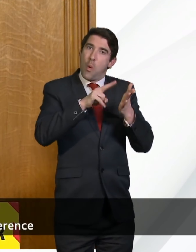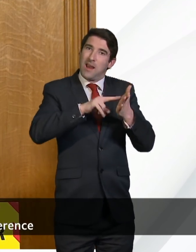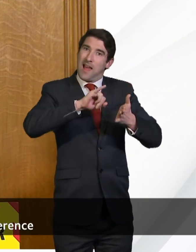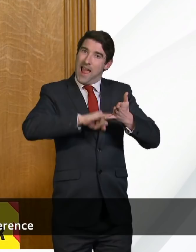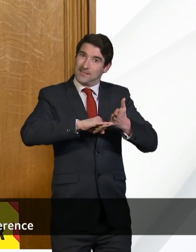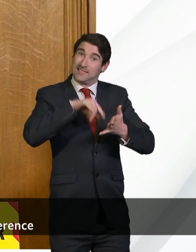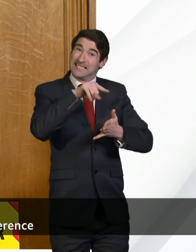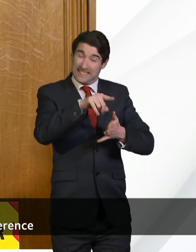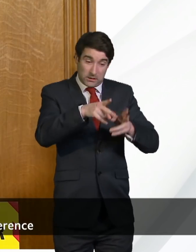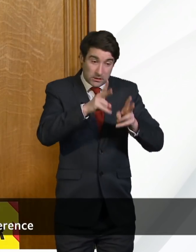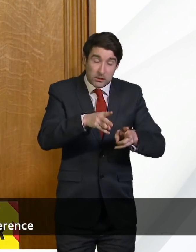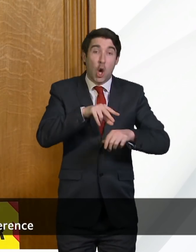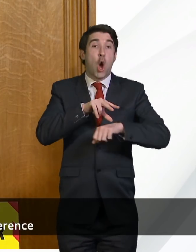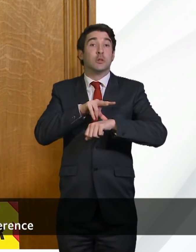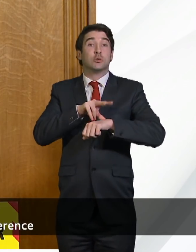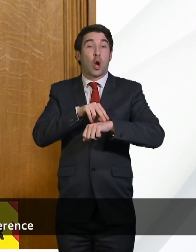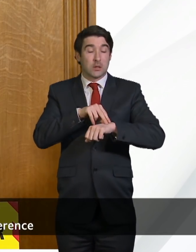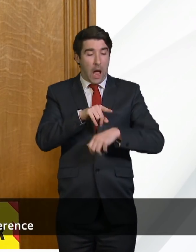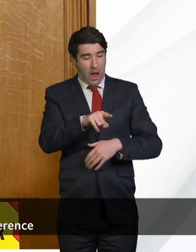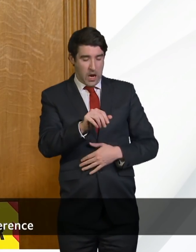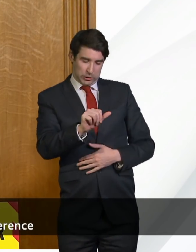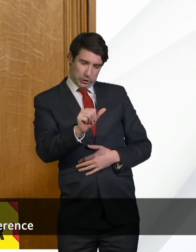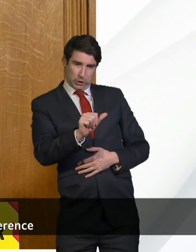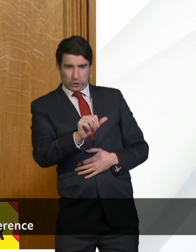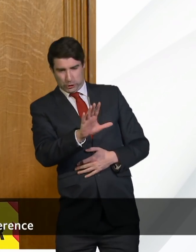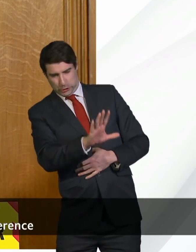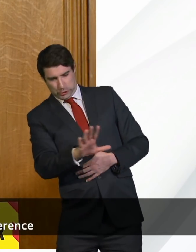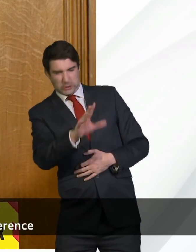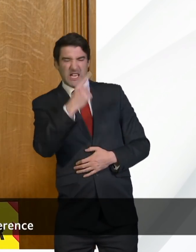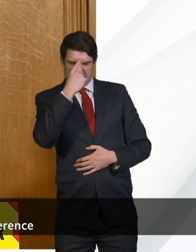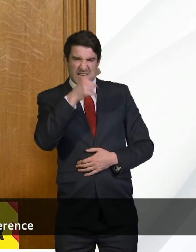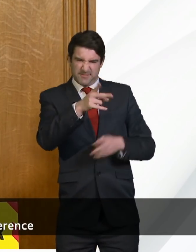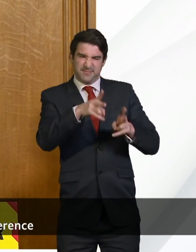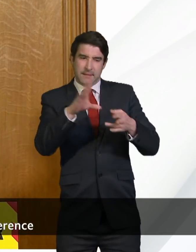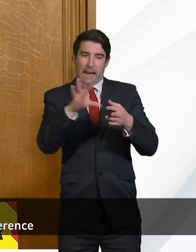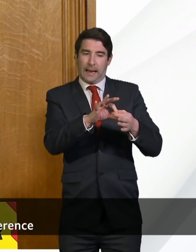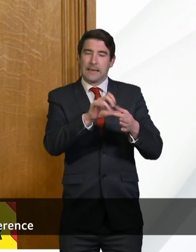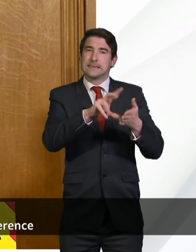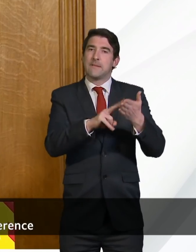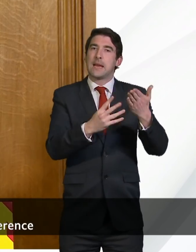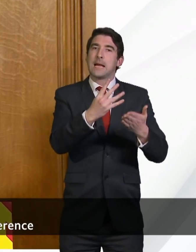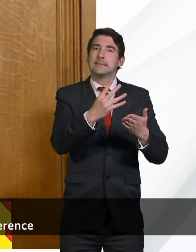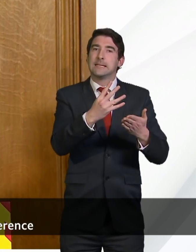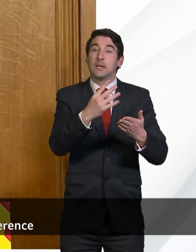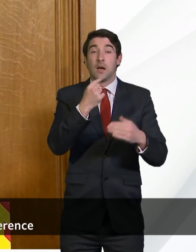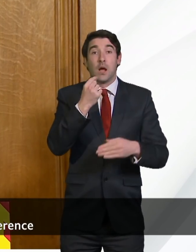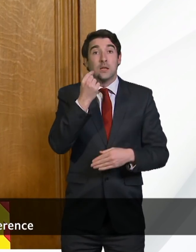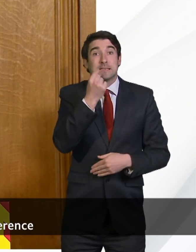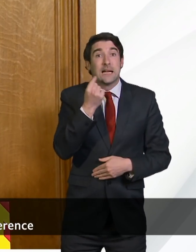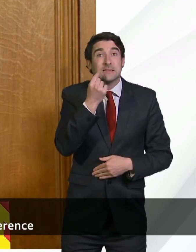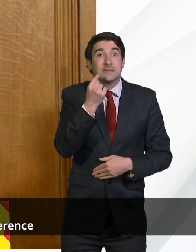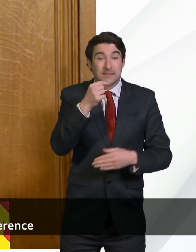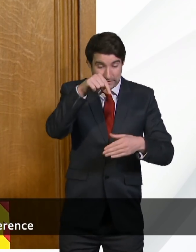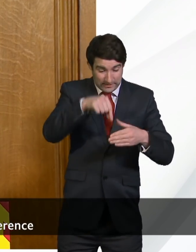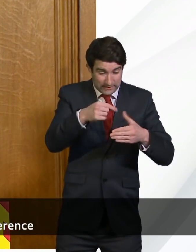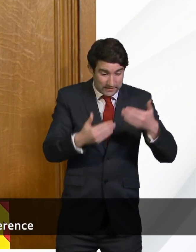that coronavirus may be involved even if there is no test involved in that decision. and I would expect those numbers to be higher.